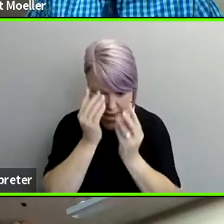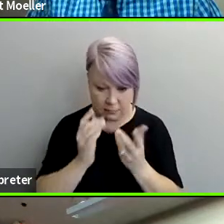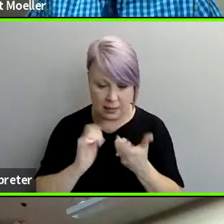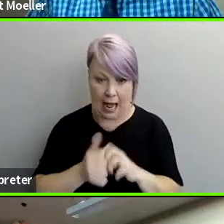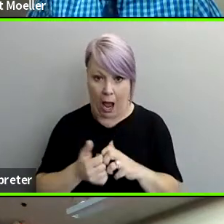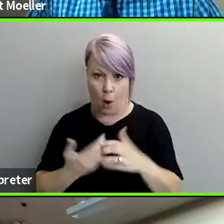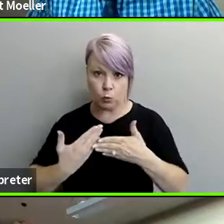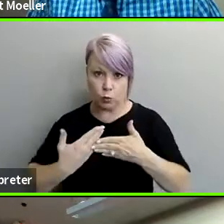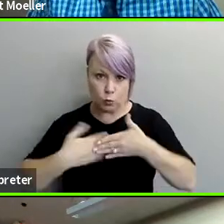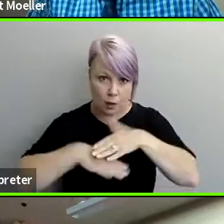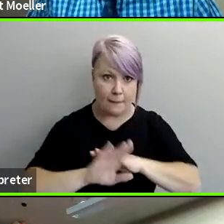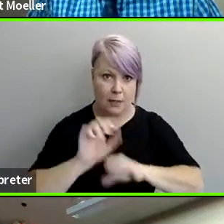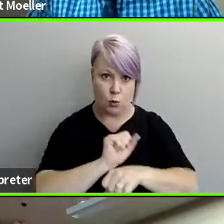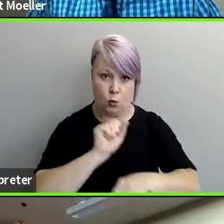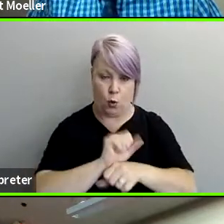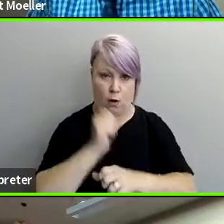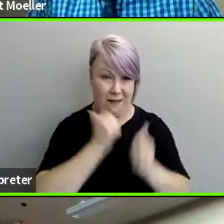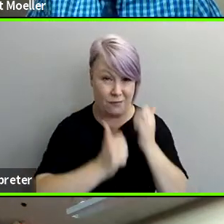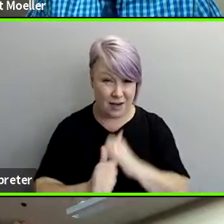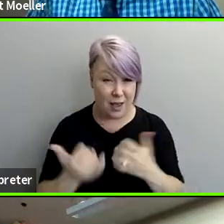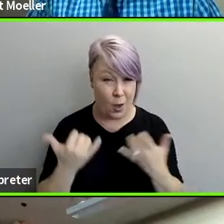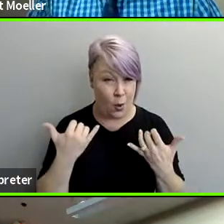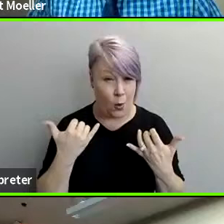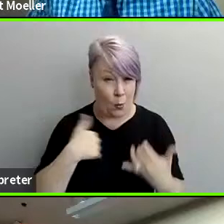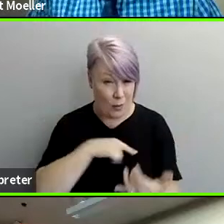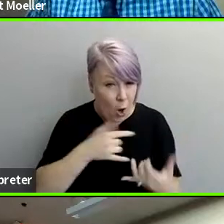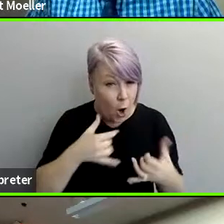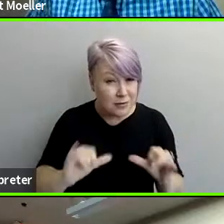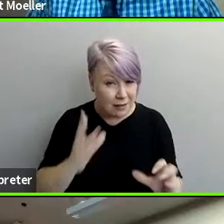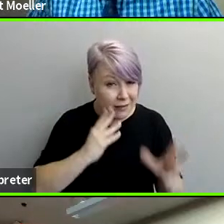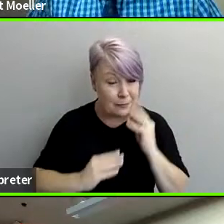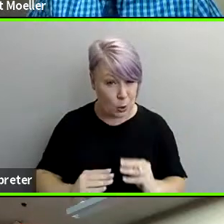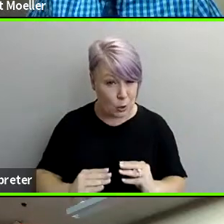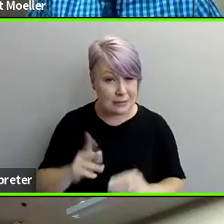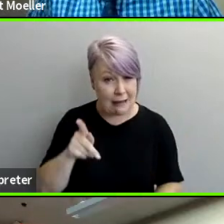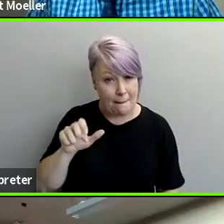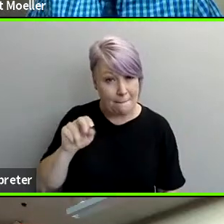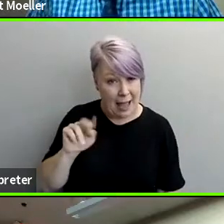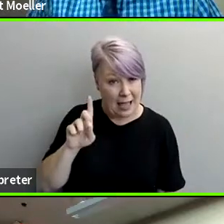day. So we're still in a pandemic, and we're